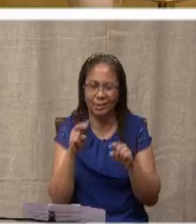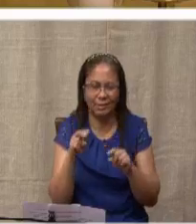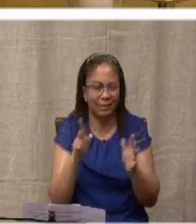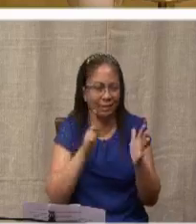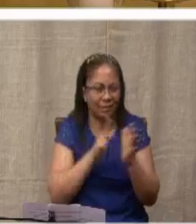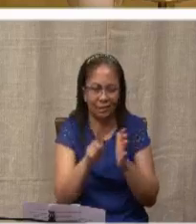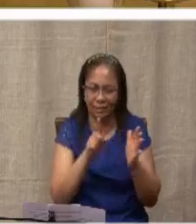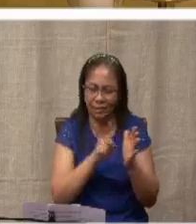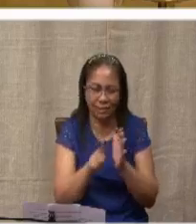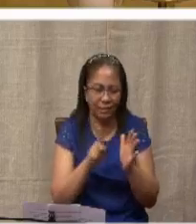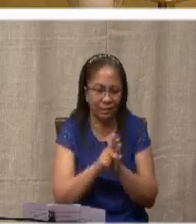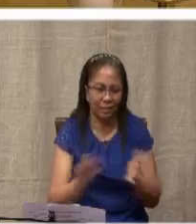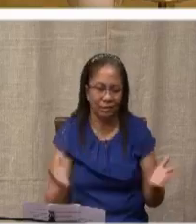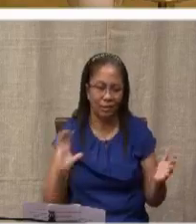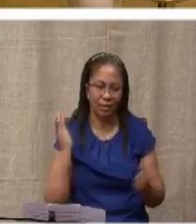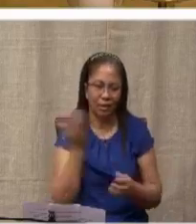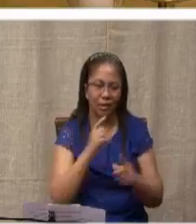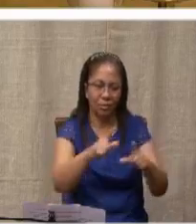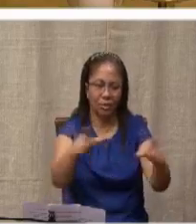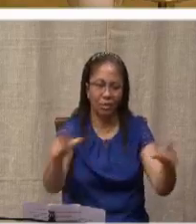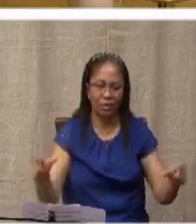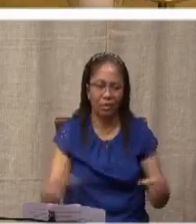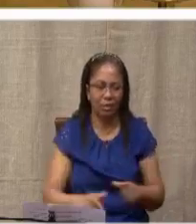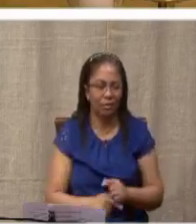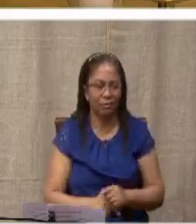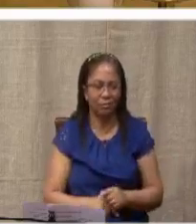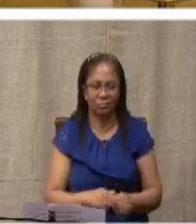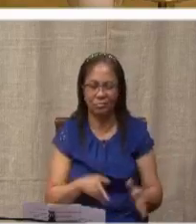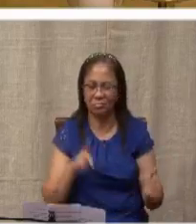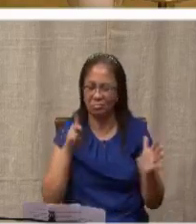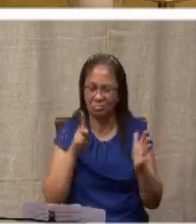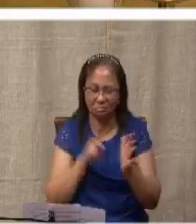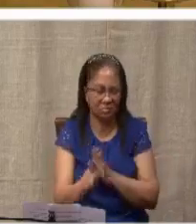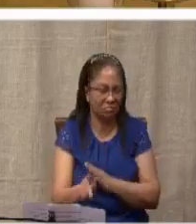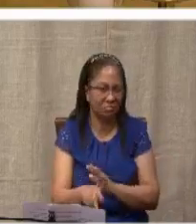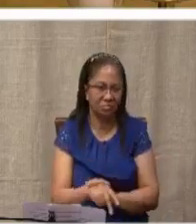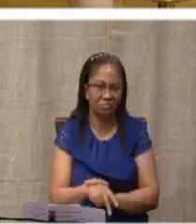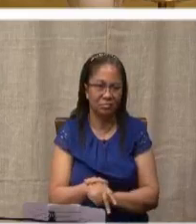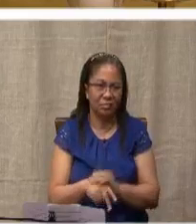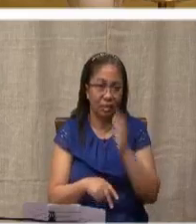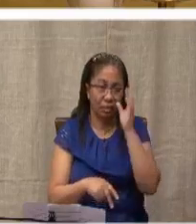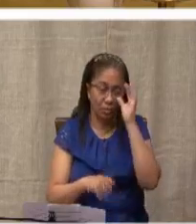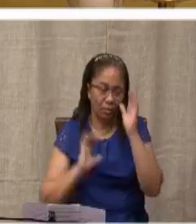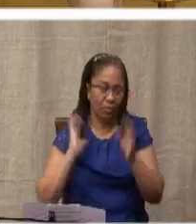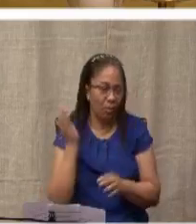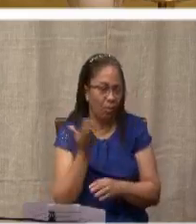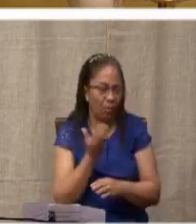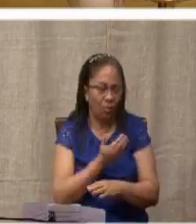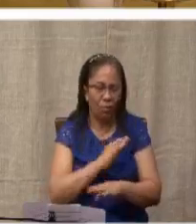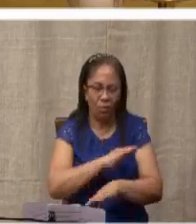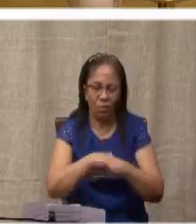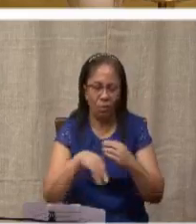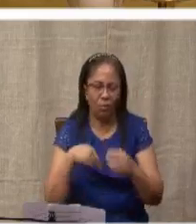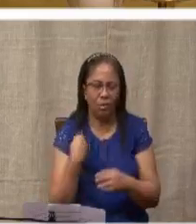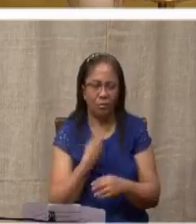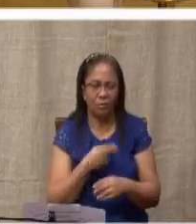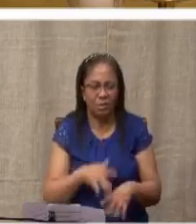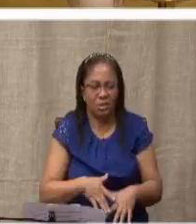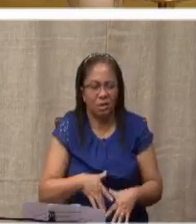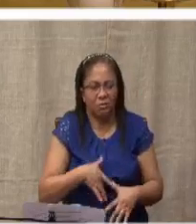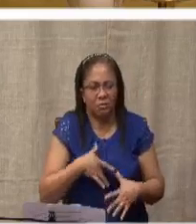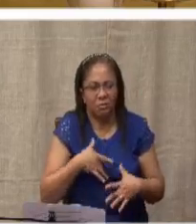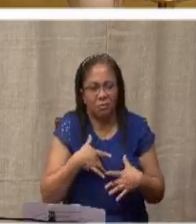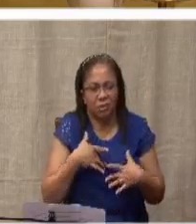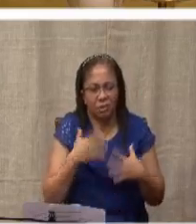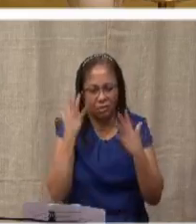land senseless and brutal killing that has pained all of us we pray oh